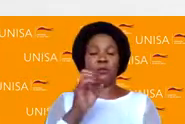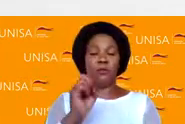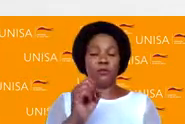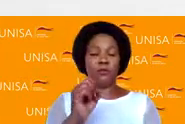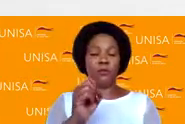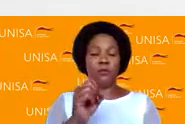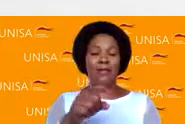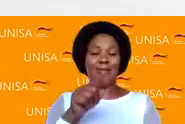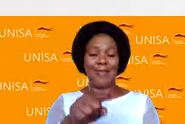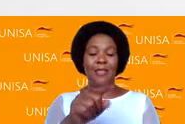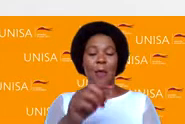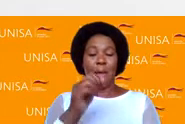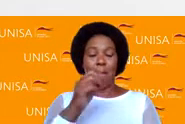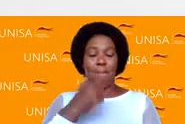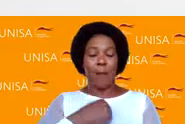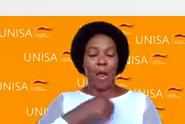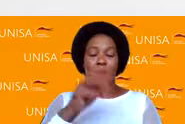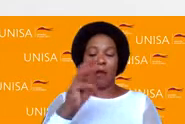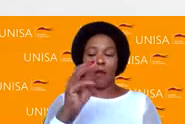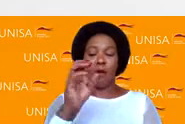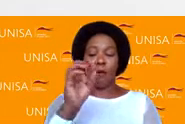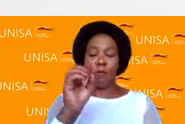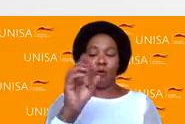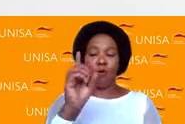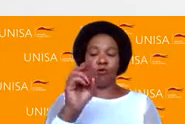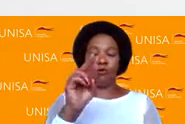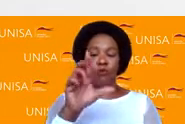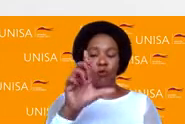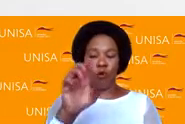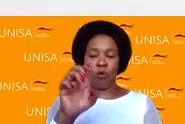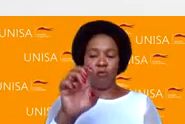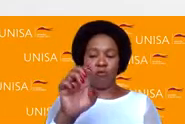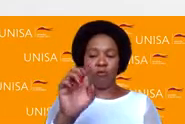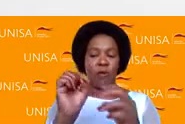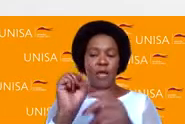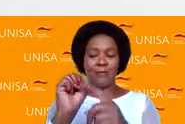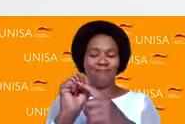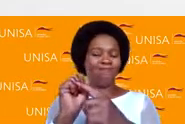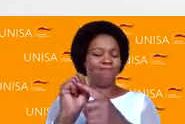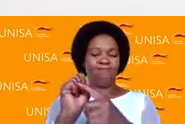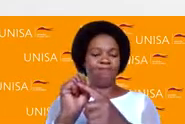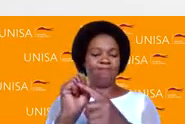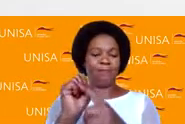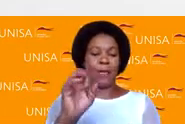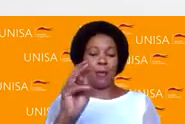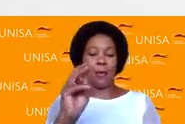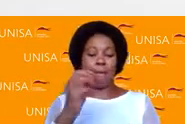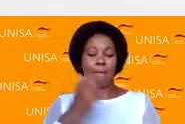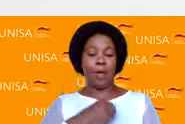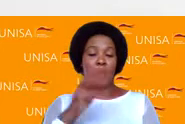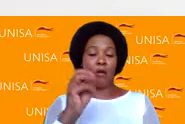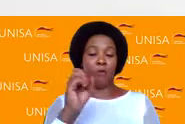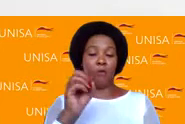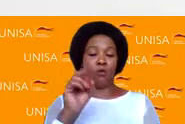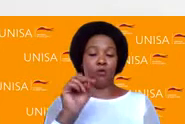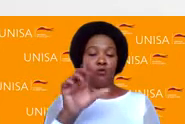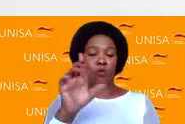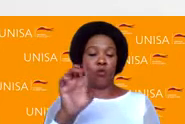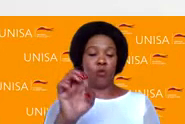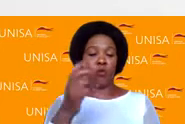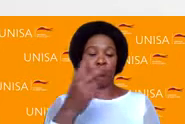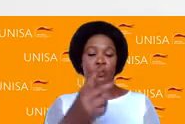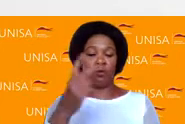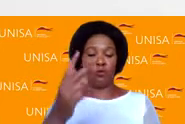myModule 22 at unisa.ac.za. So just make sure you don't put in that S when you email this